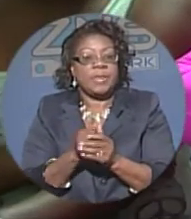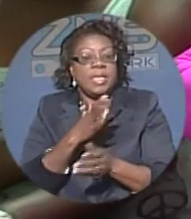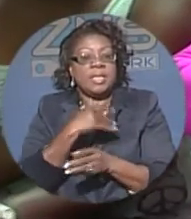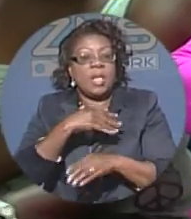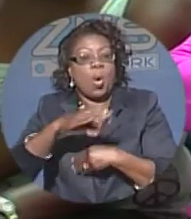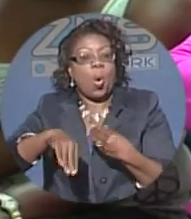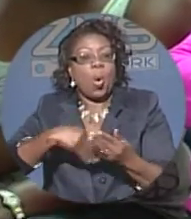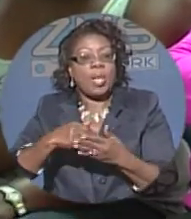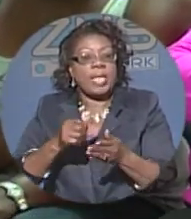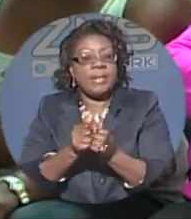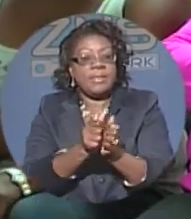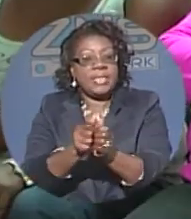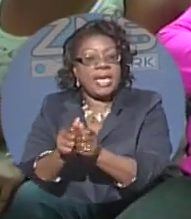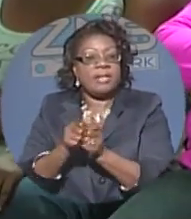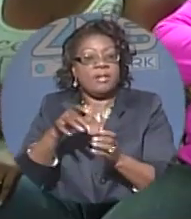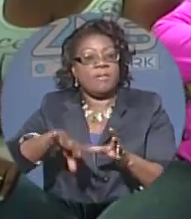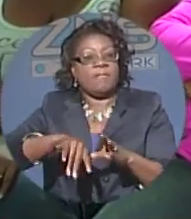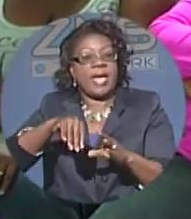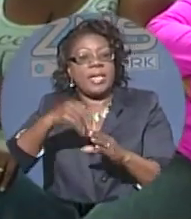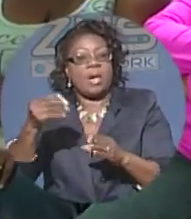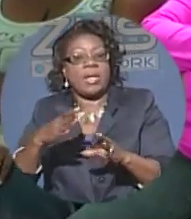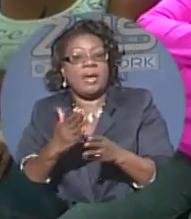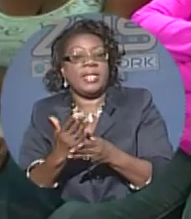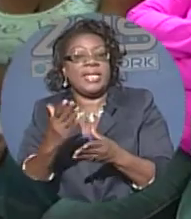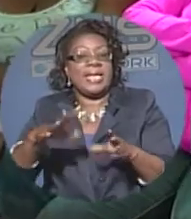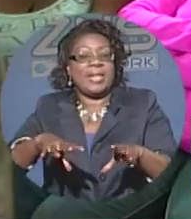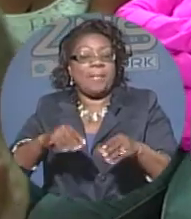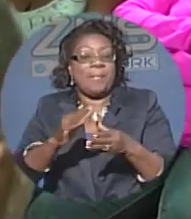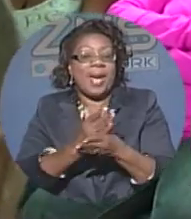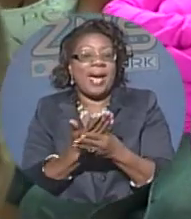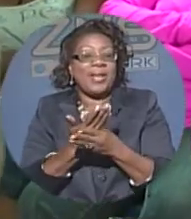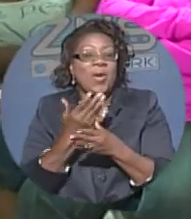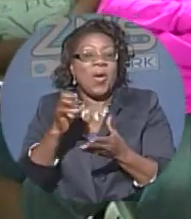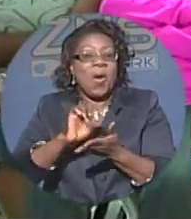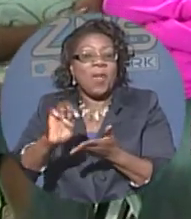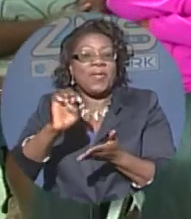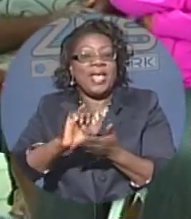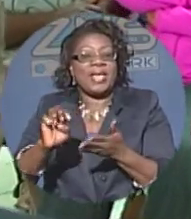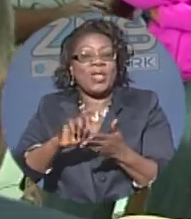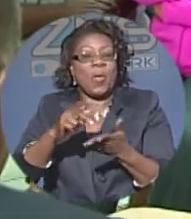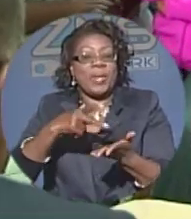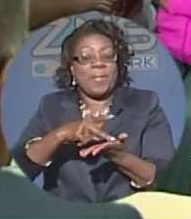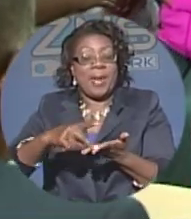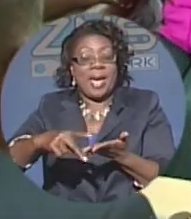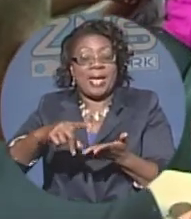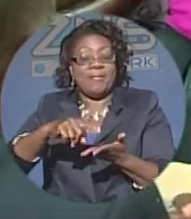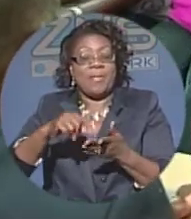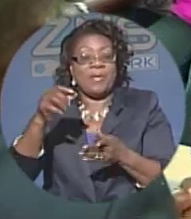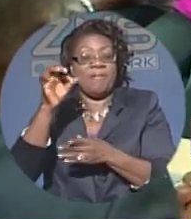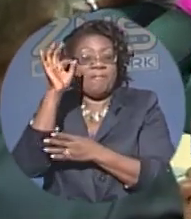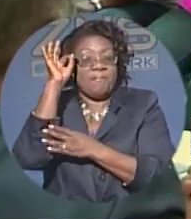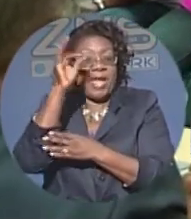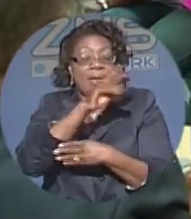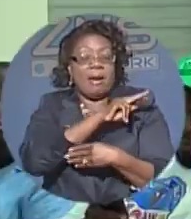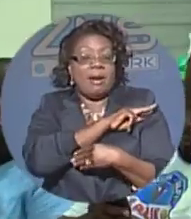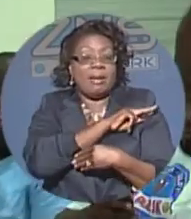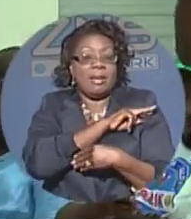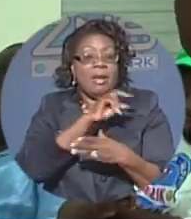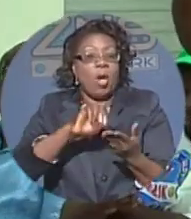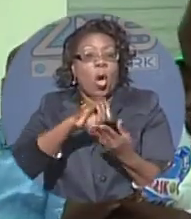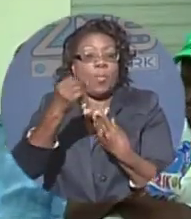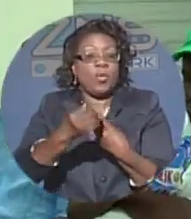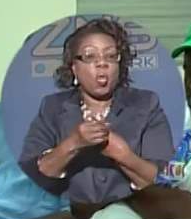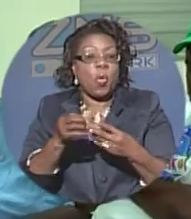all came together to find out how they can get a piece of the economic pie from the Frank Hanna Oktoberfest. Those vendors had a number